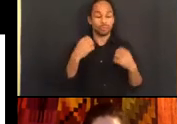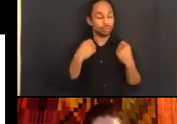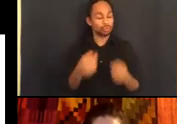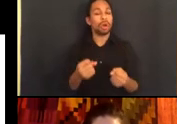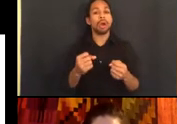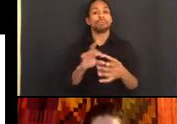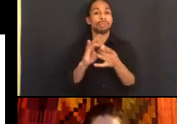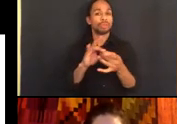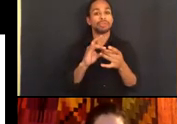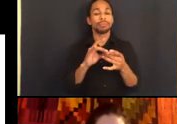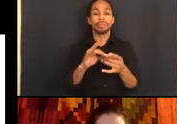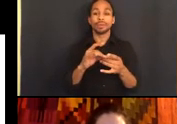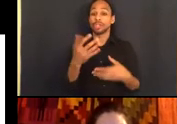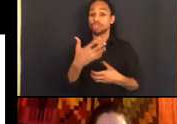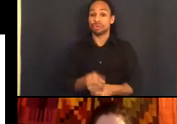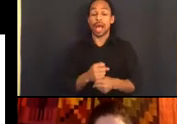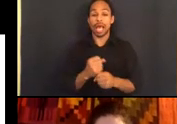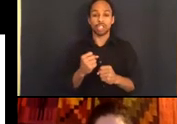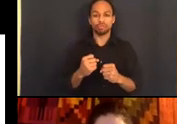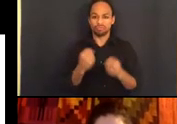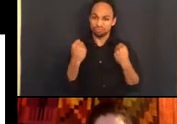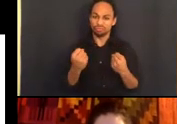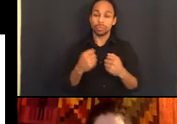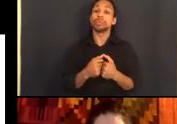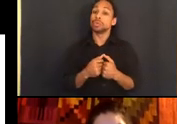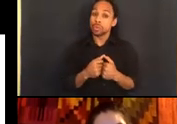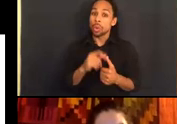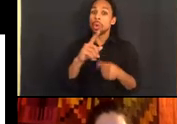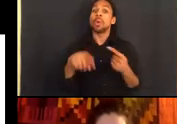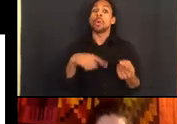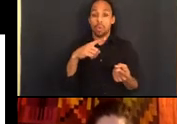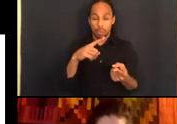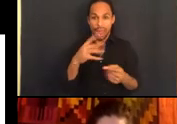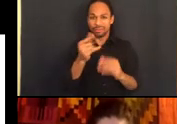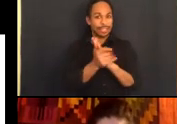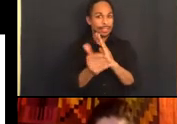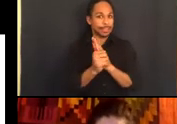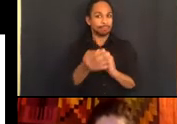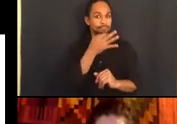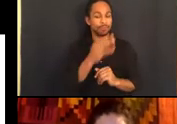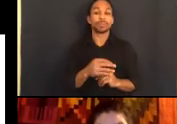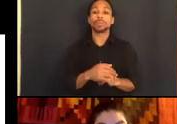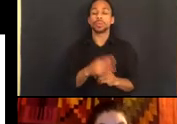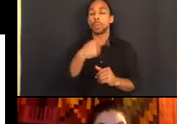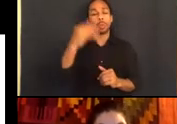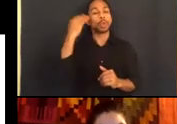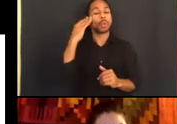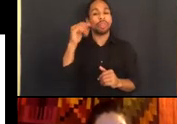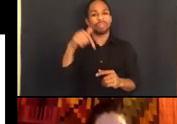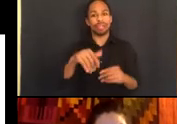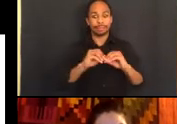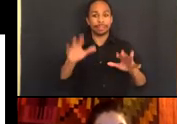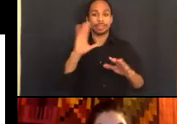mosaic of skills. So when the pandemic hit us in New Haven, we knew the impact on immigrant households. Springing from that base